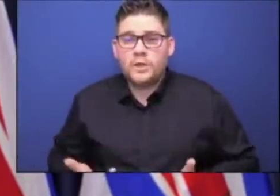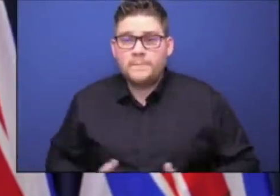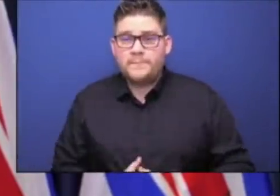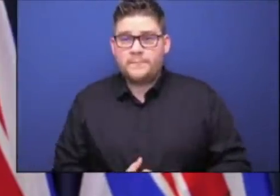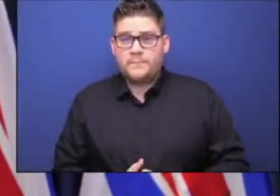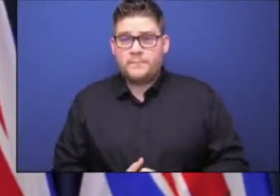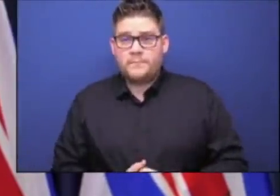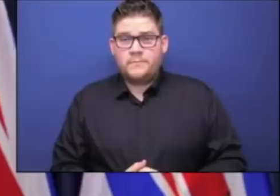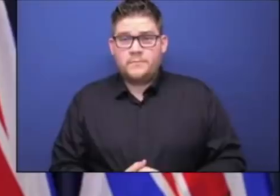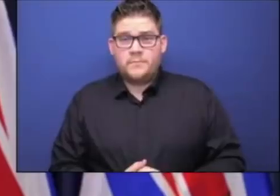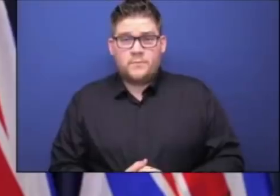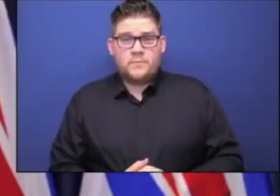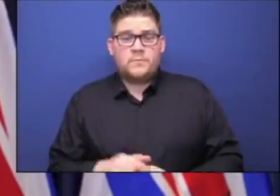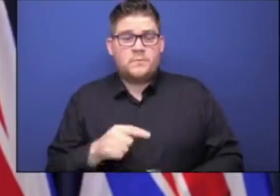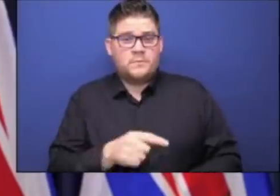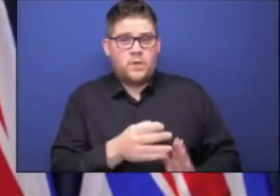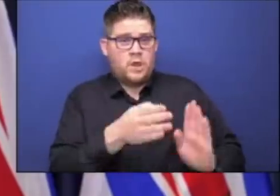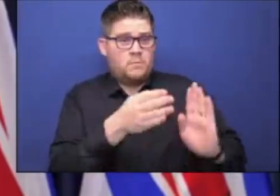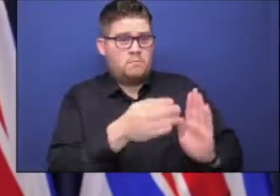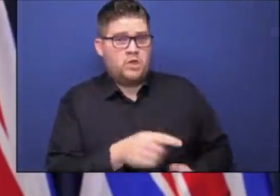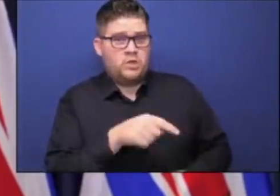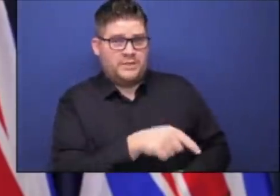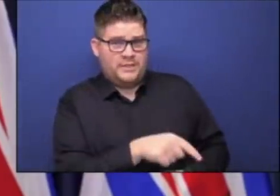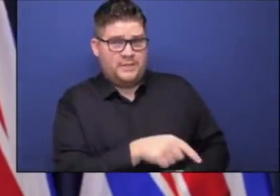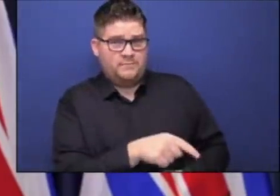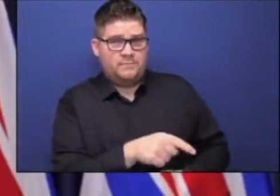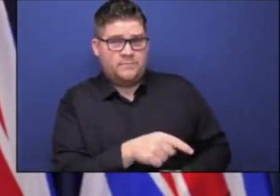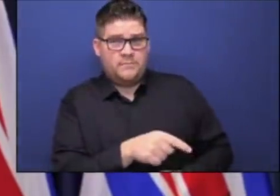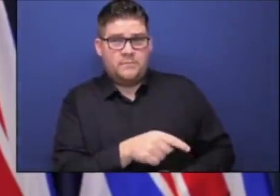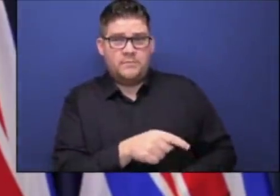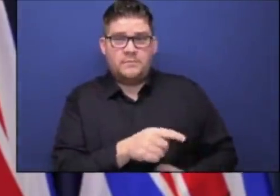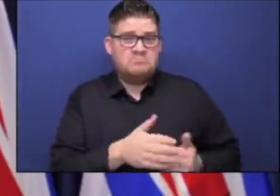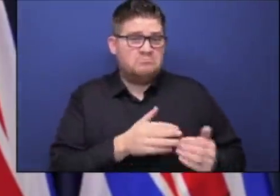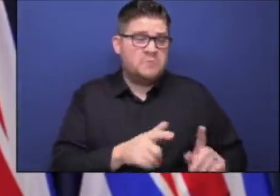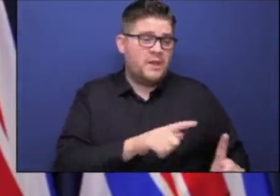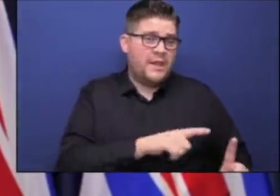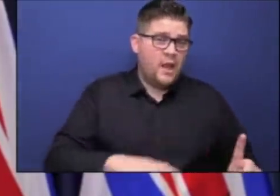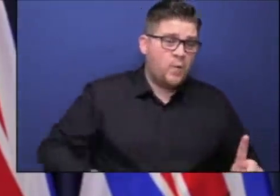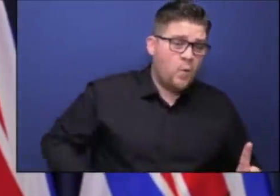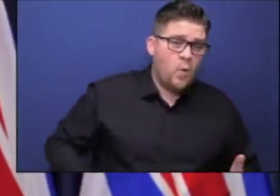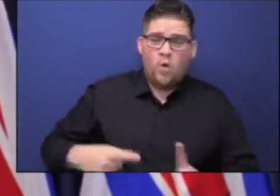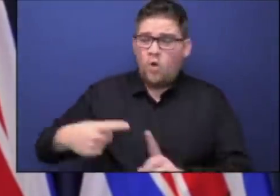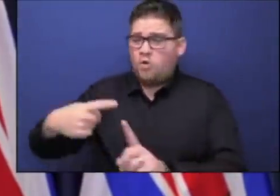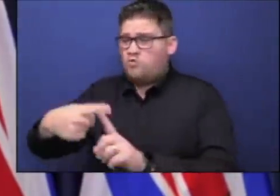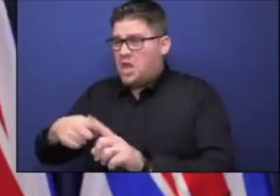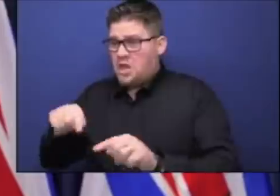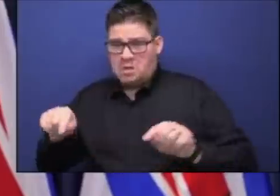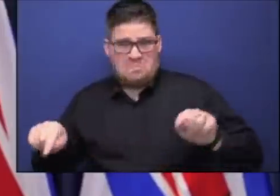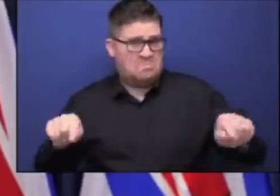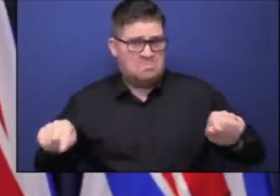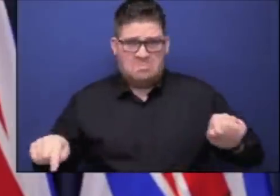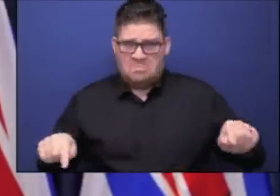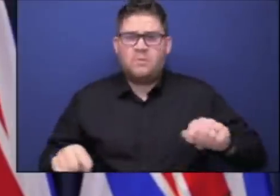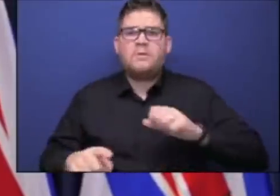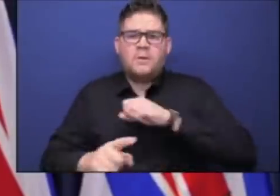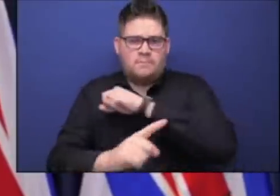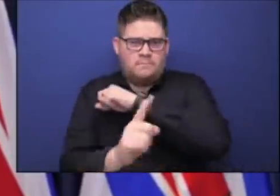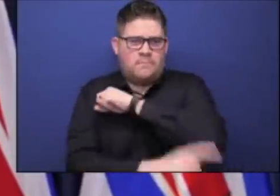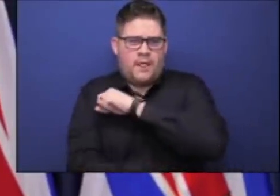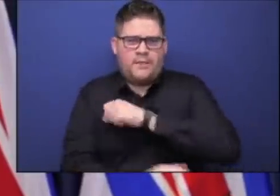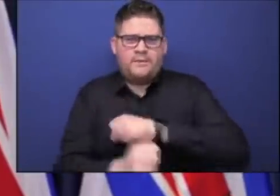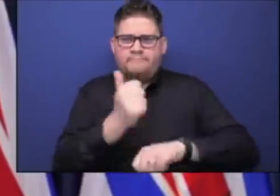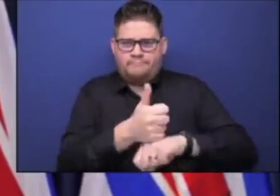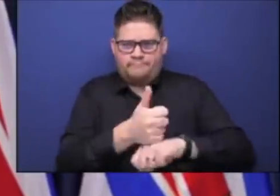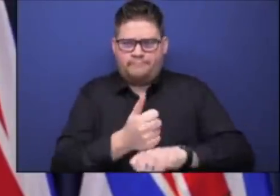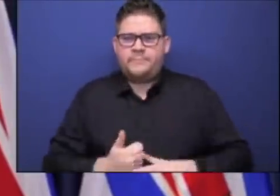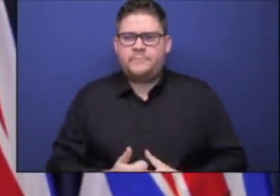doing, whether it be a landlord or a tenant, they can actually be penalized for that. We're also clarifying the law around manufactured home parks.